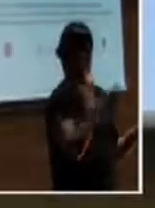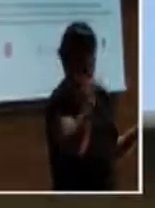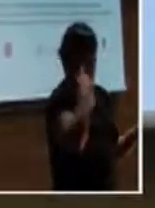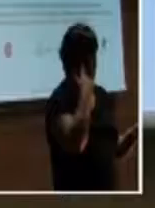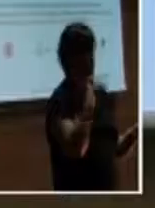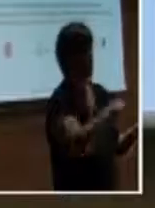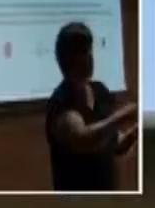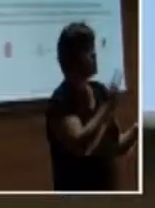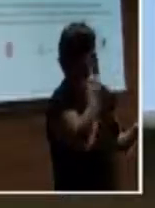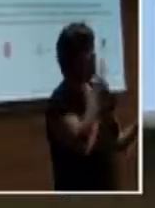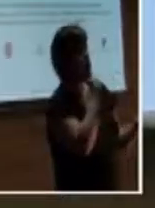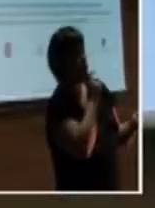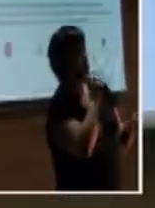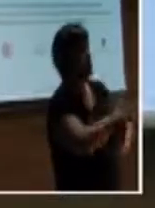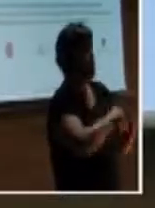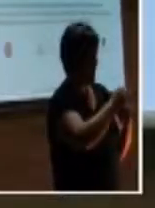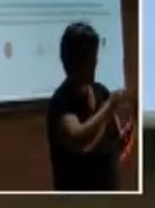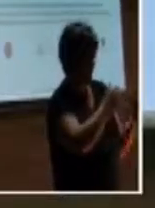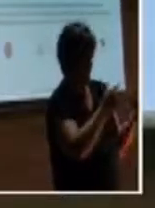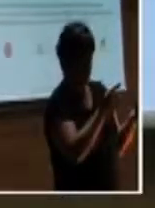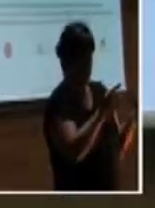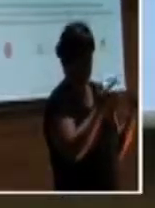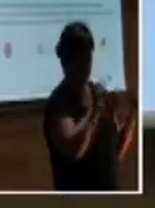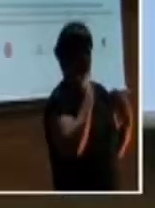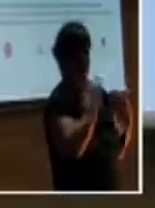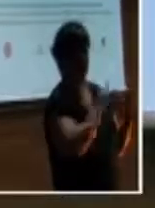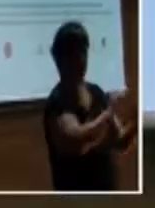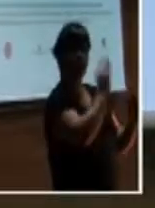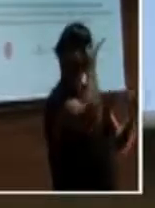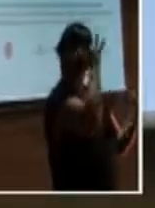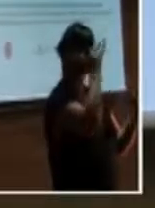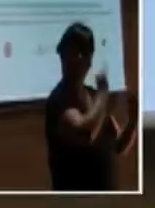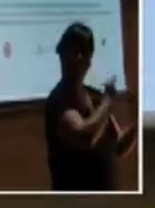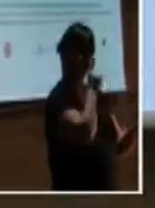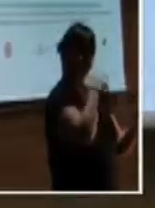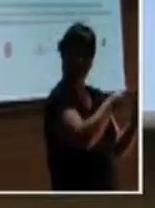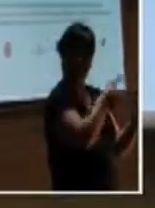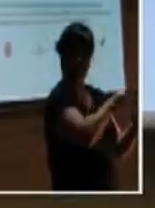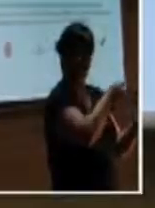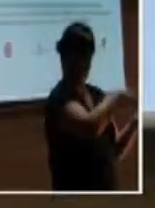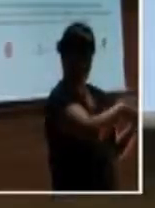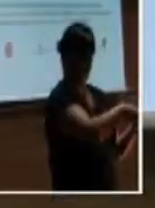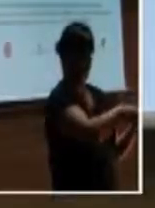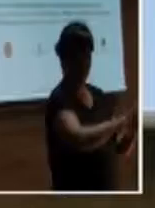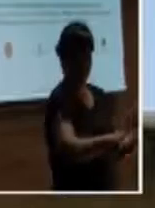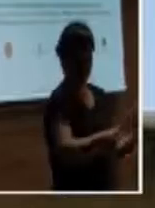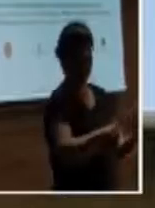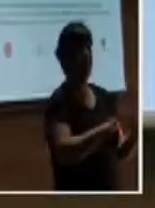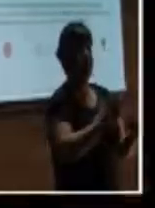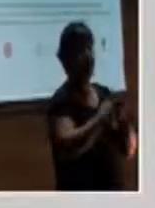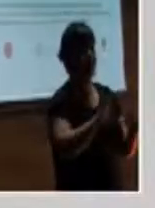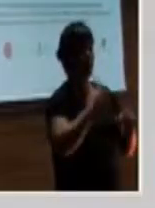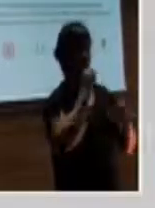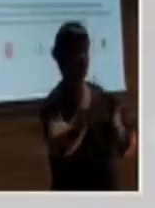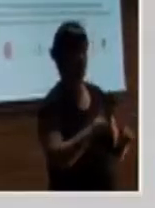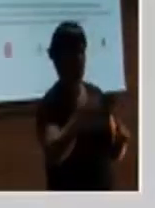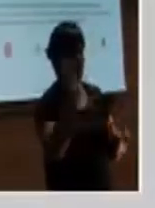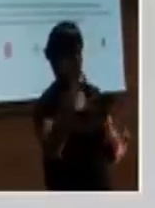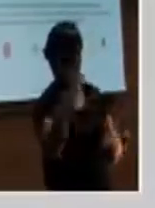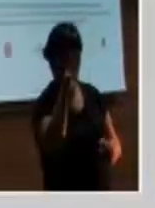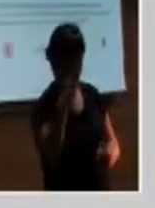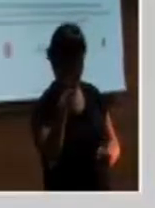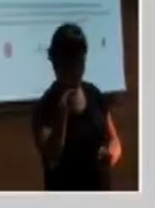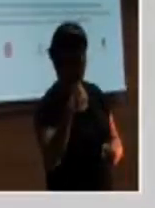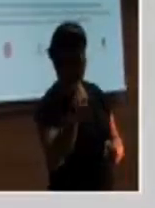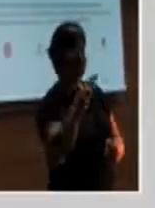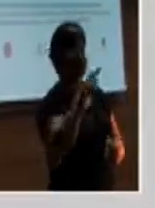Our education partners, besides Stiftelsen Sylvia Hemmet, include also Sophia Hemmet, which is a university, it's